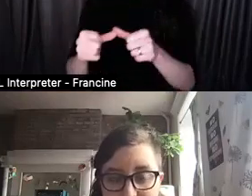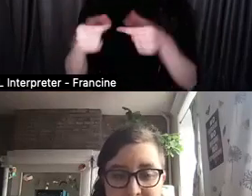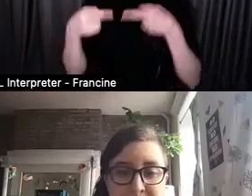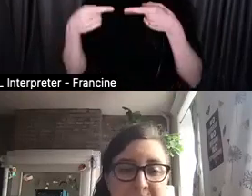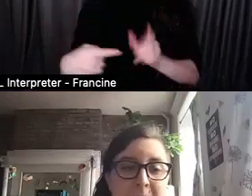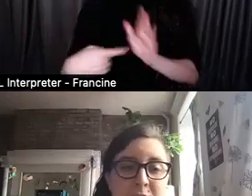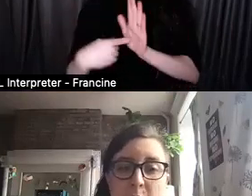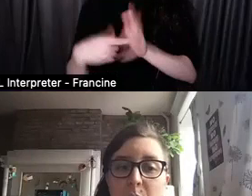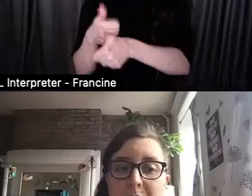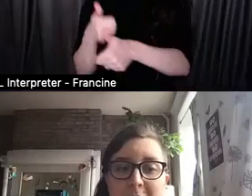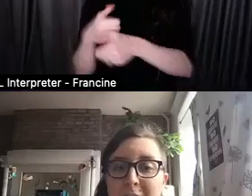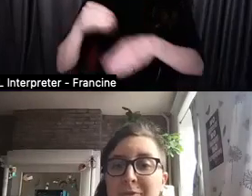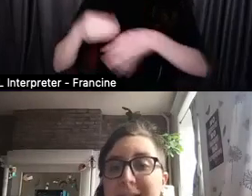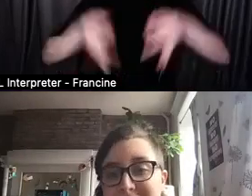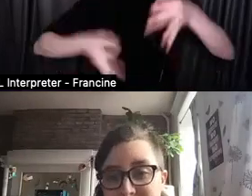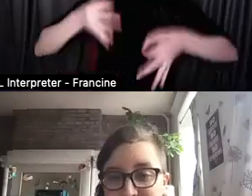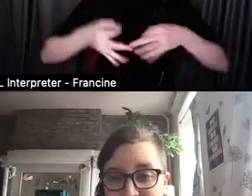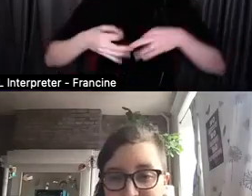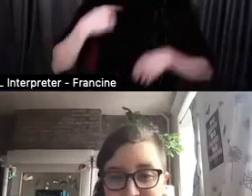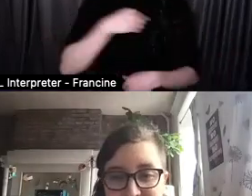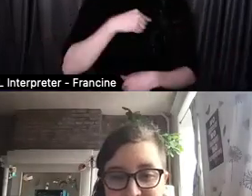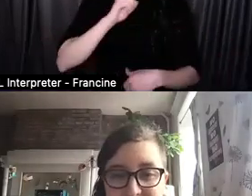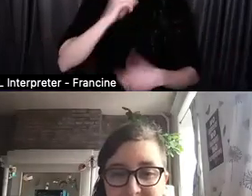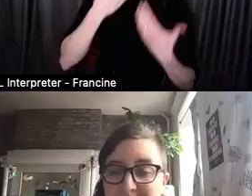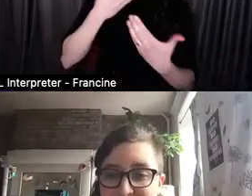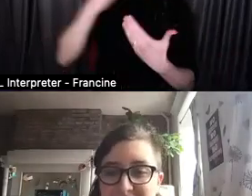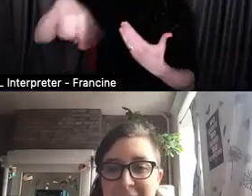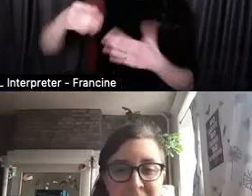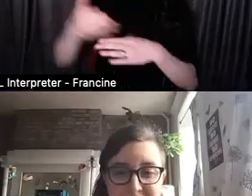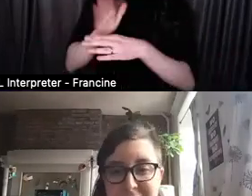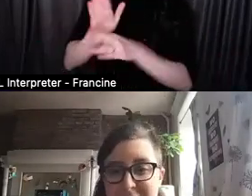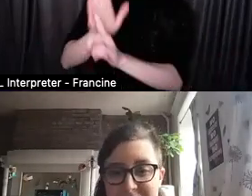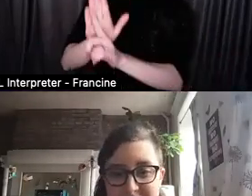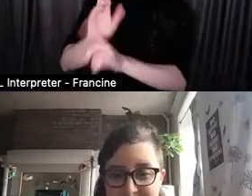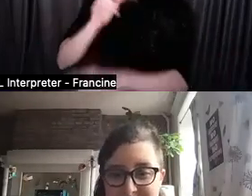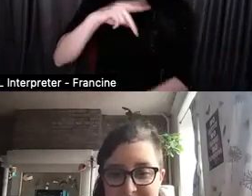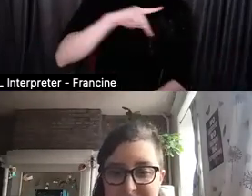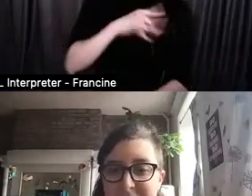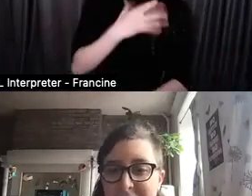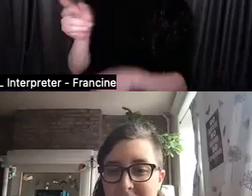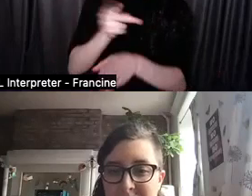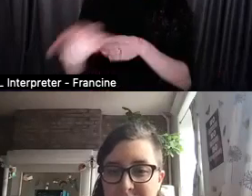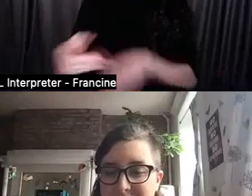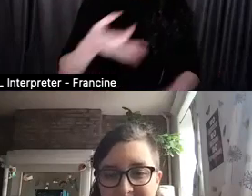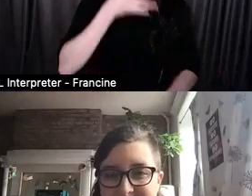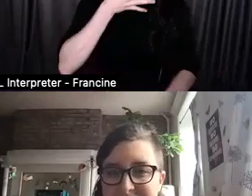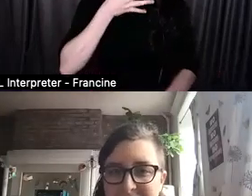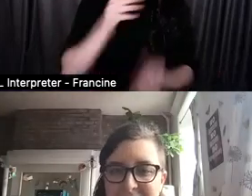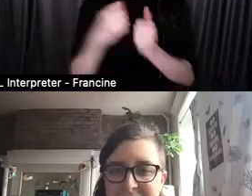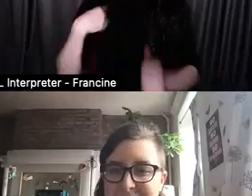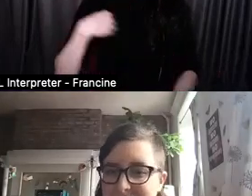hearing. So we are really grateful that you're sharing your personal and professional expertise with